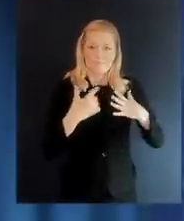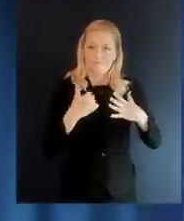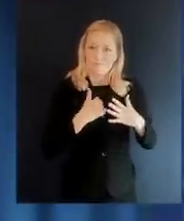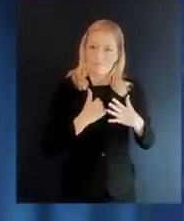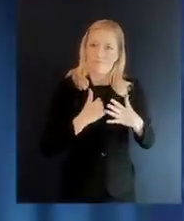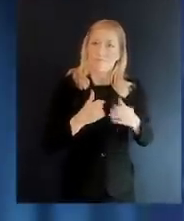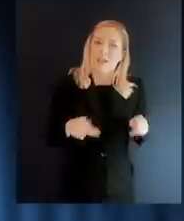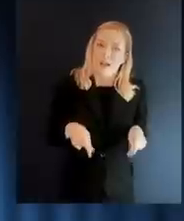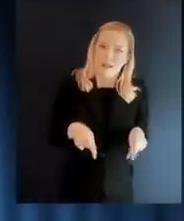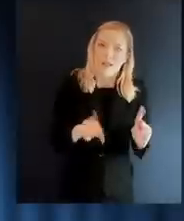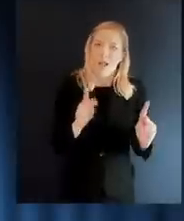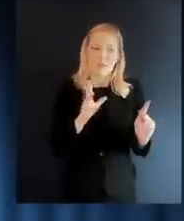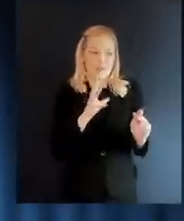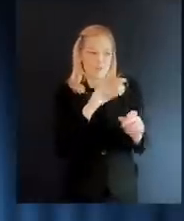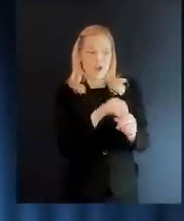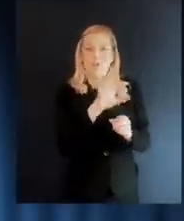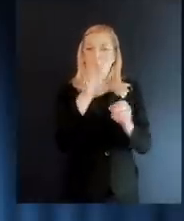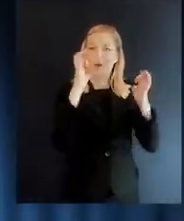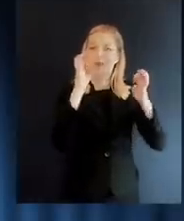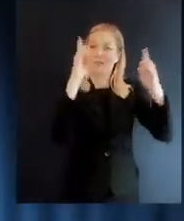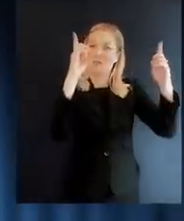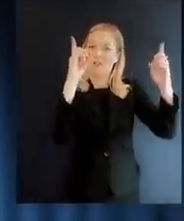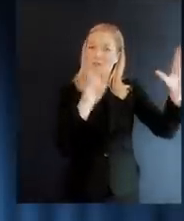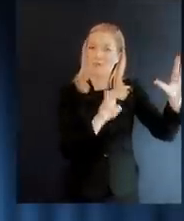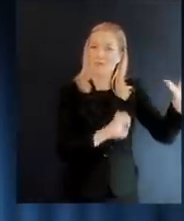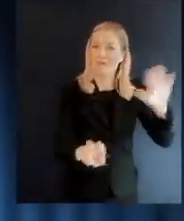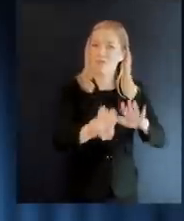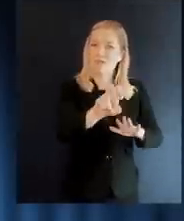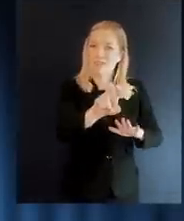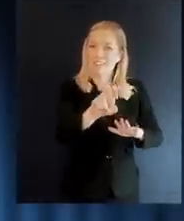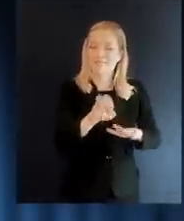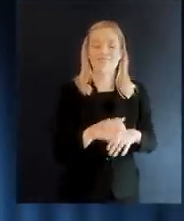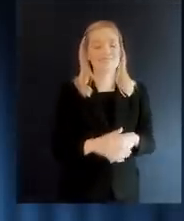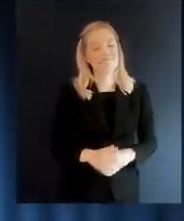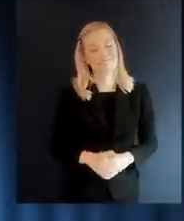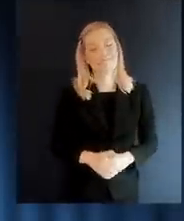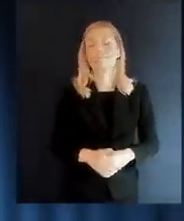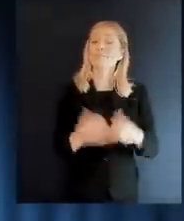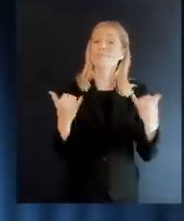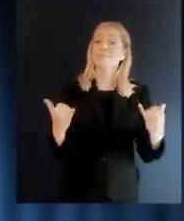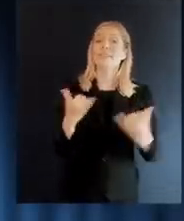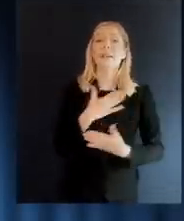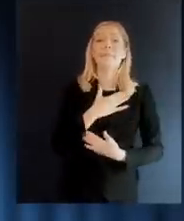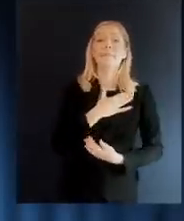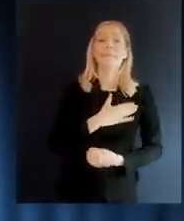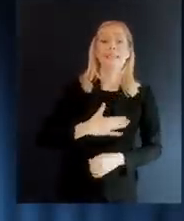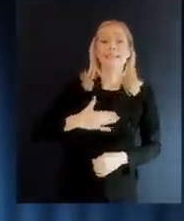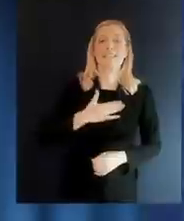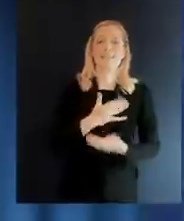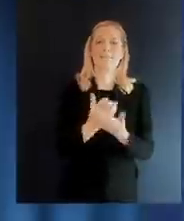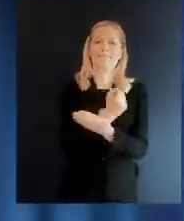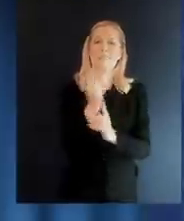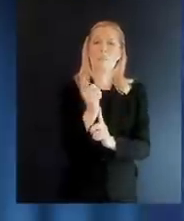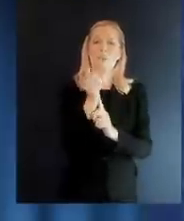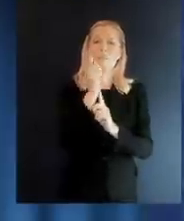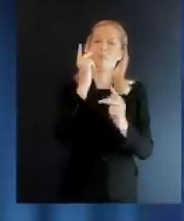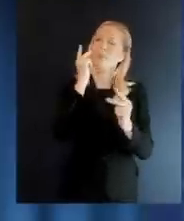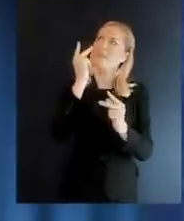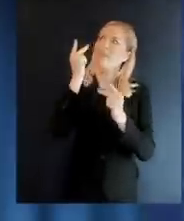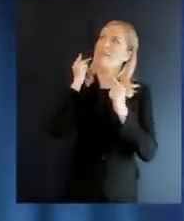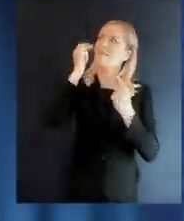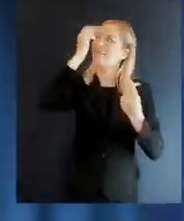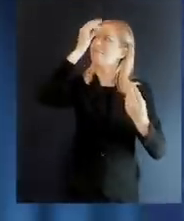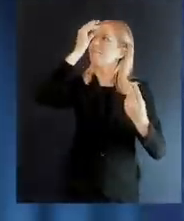journey. Please take a moment to reflect and consider the gravity of this accomplishment. You